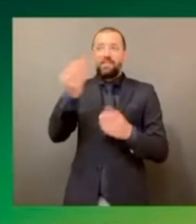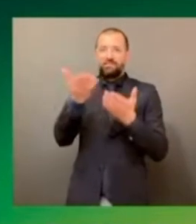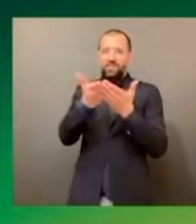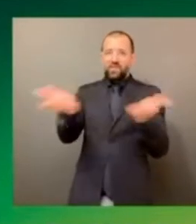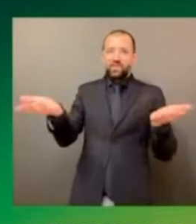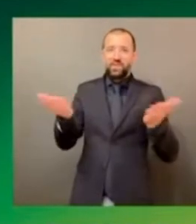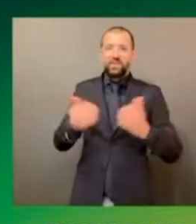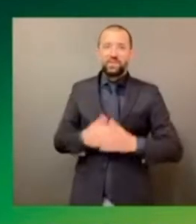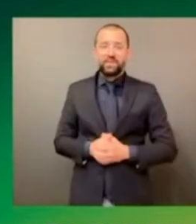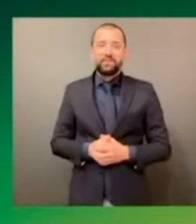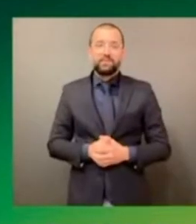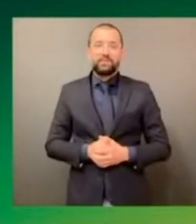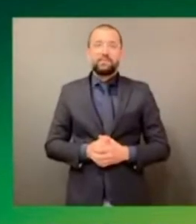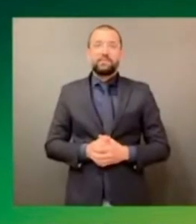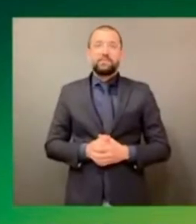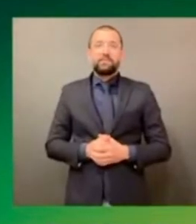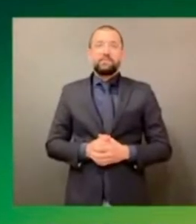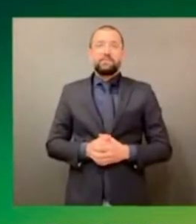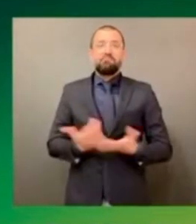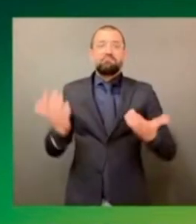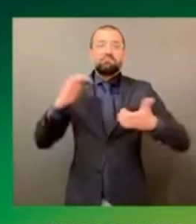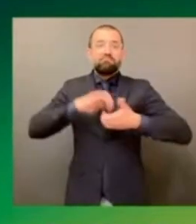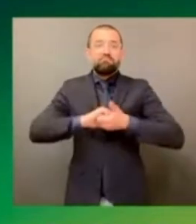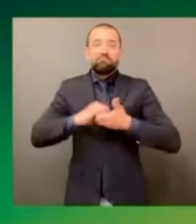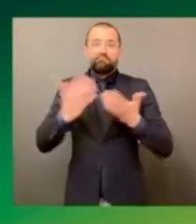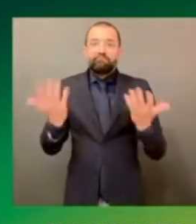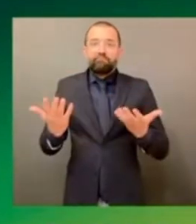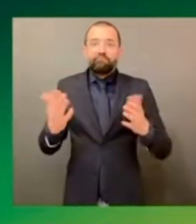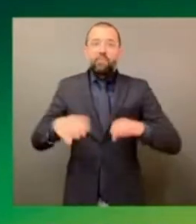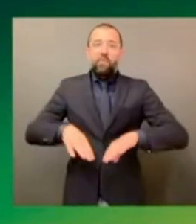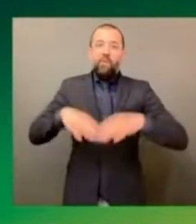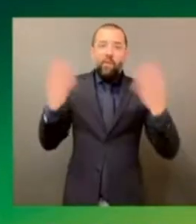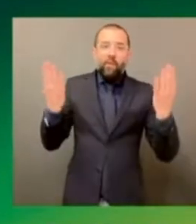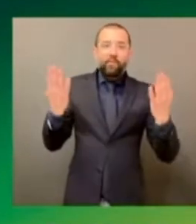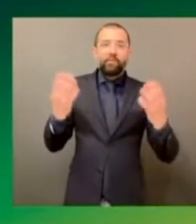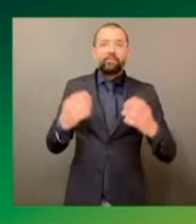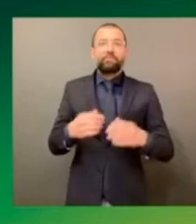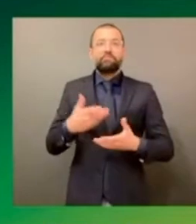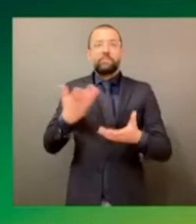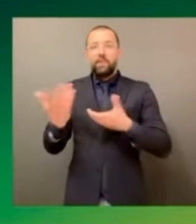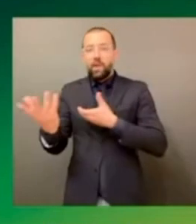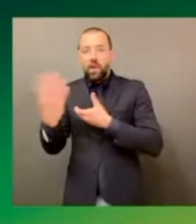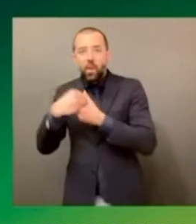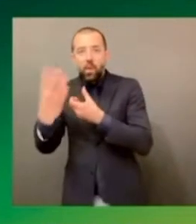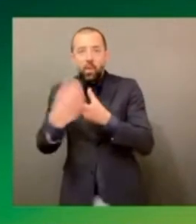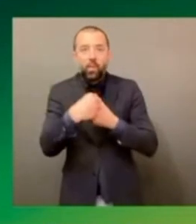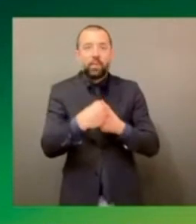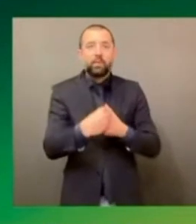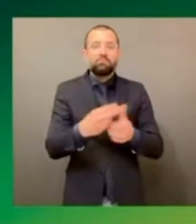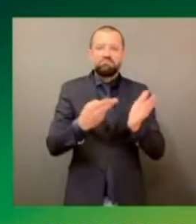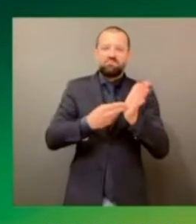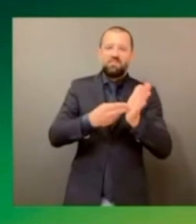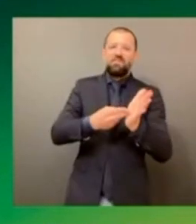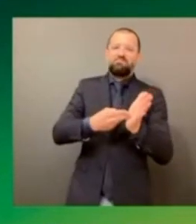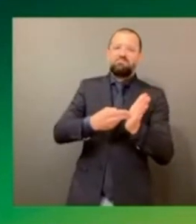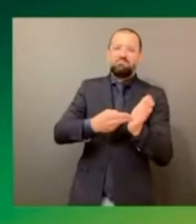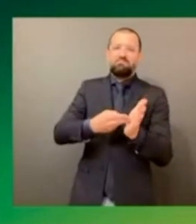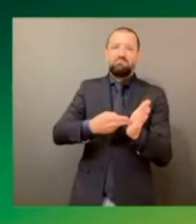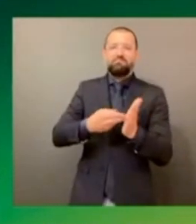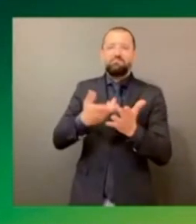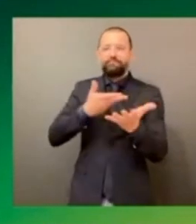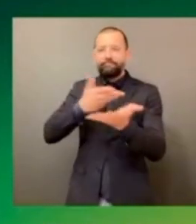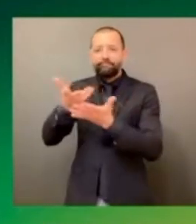Partnerships based on openness, inclusiveness, candor, shared interests, and